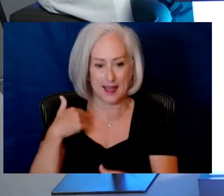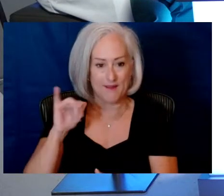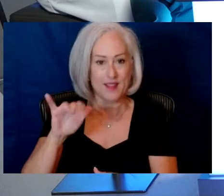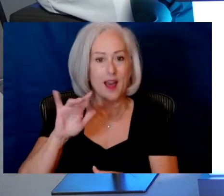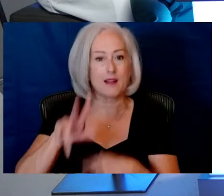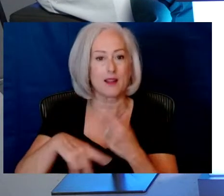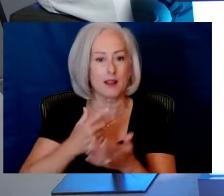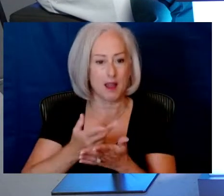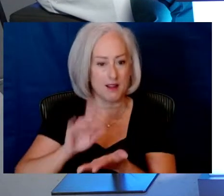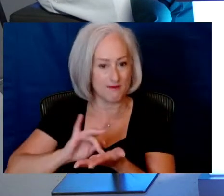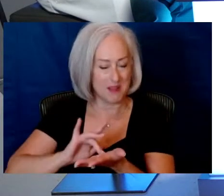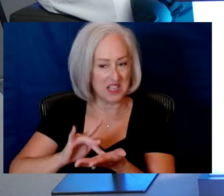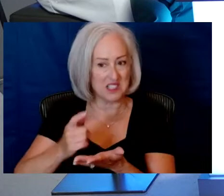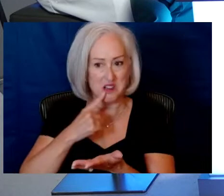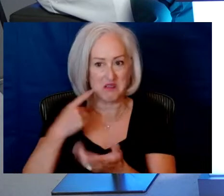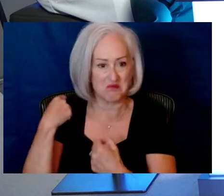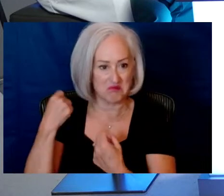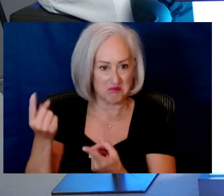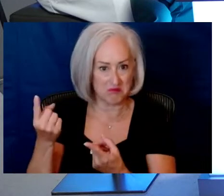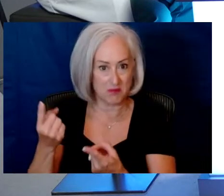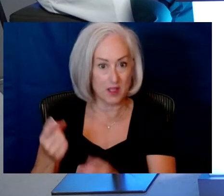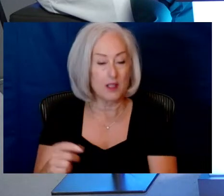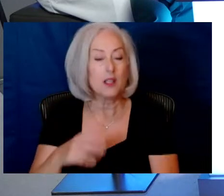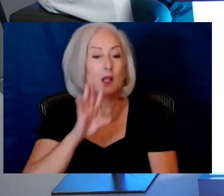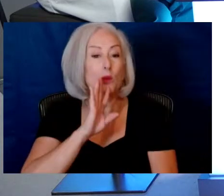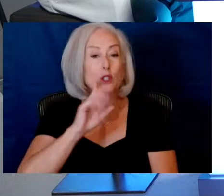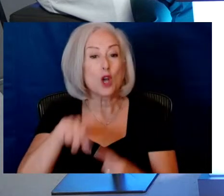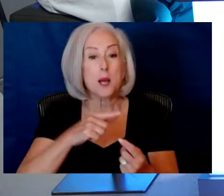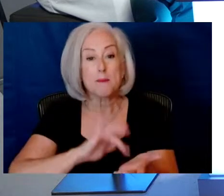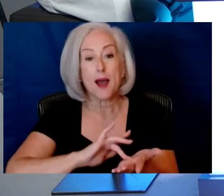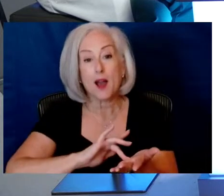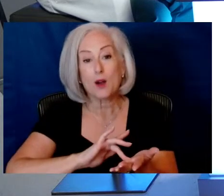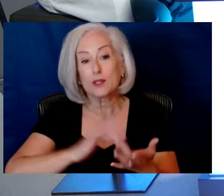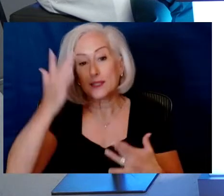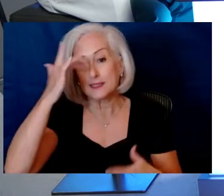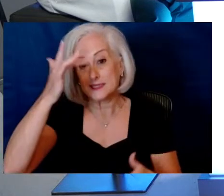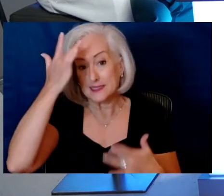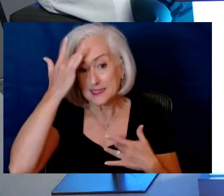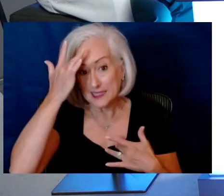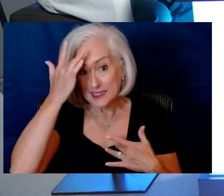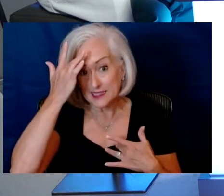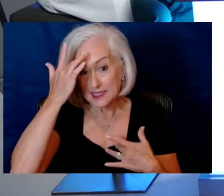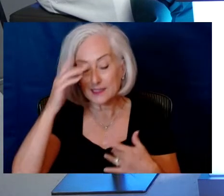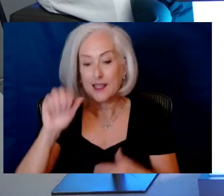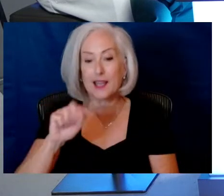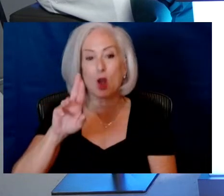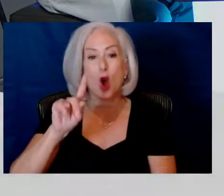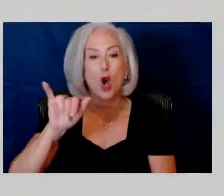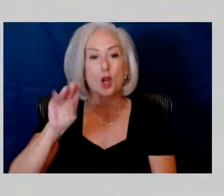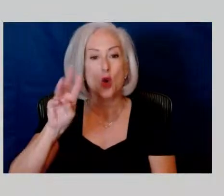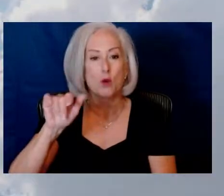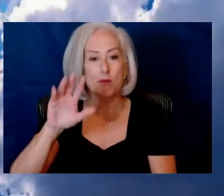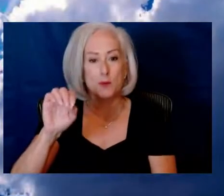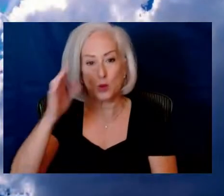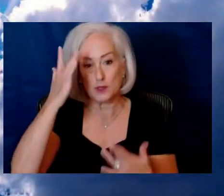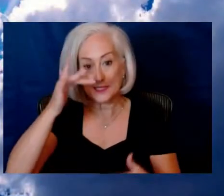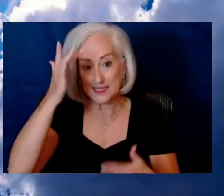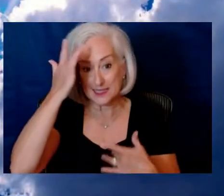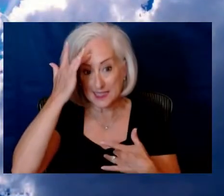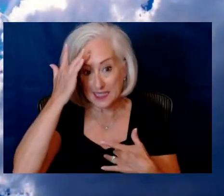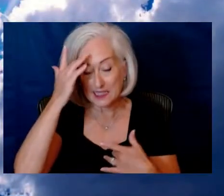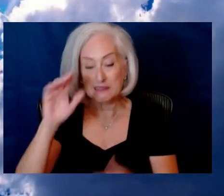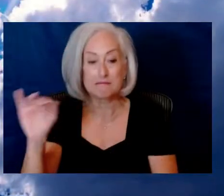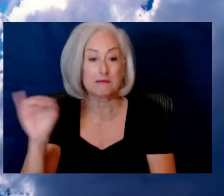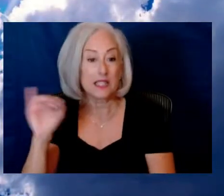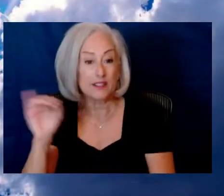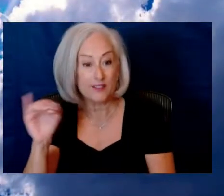about medications, but also diseases. The list of diseases in this study included autoimmune diseases, infections, idiopathic, meaning we